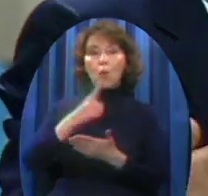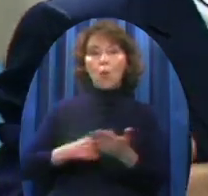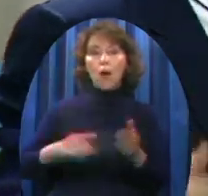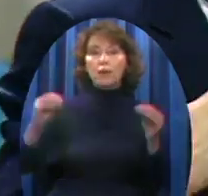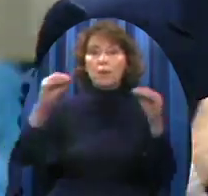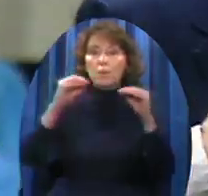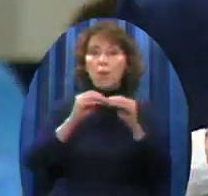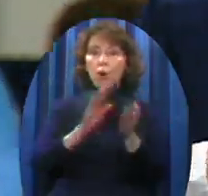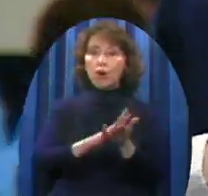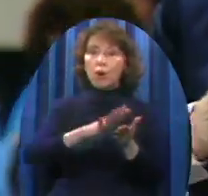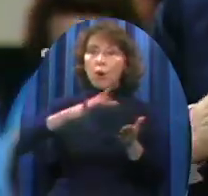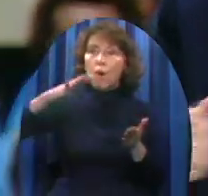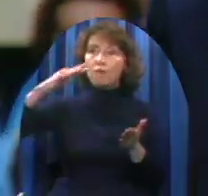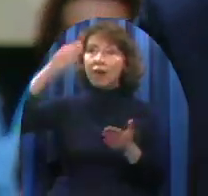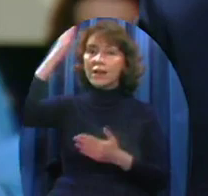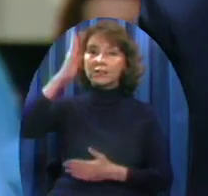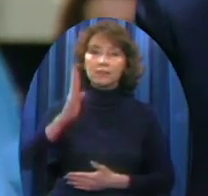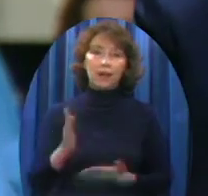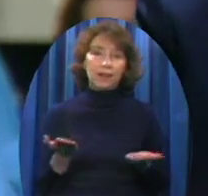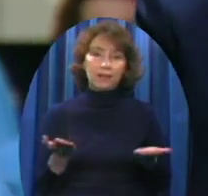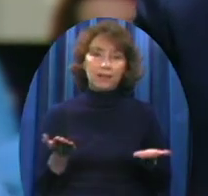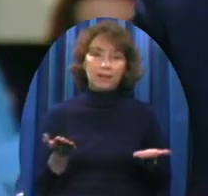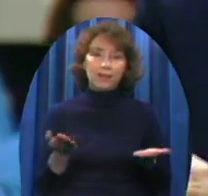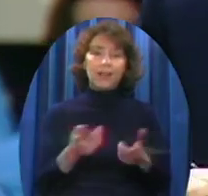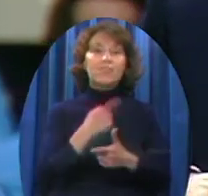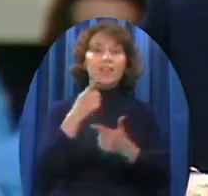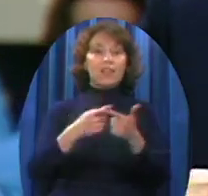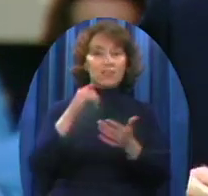whatever glorifies him the most, that's the best thing to do.